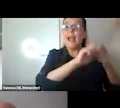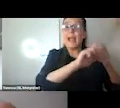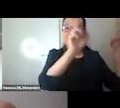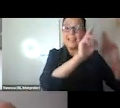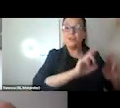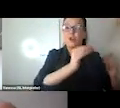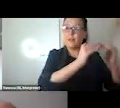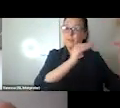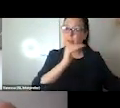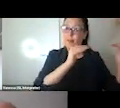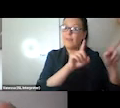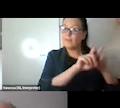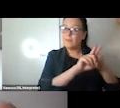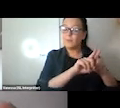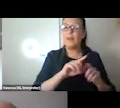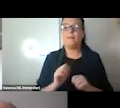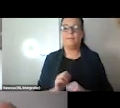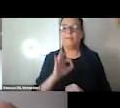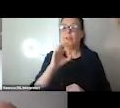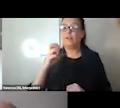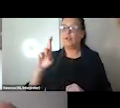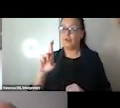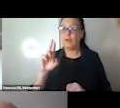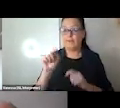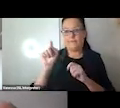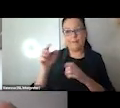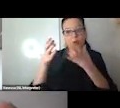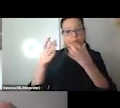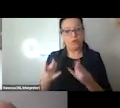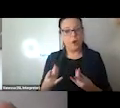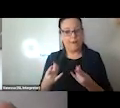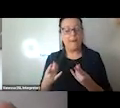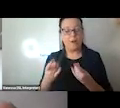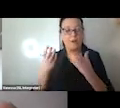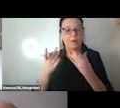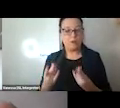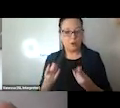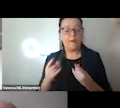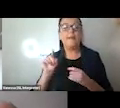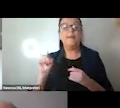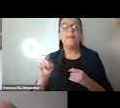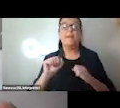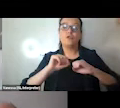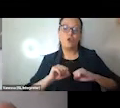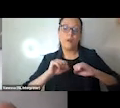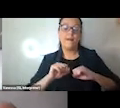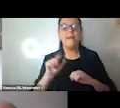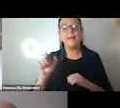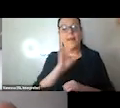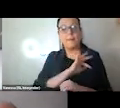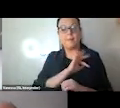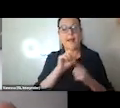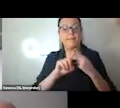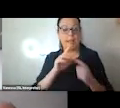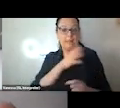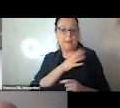already said, Ger is the chair of NSAI TC23, where he and the experts of the committees participate in